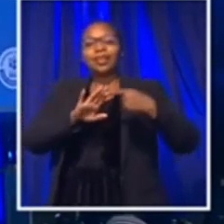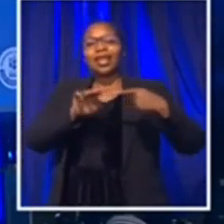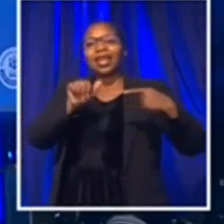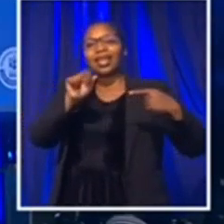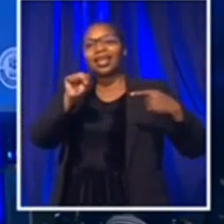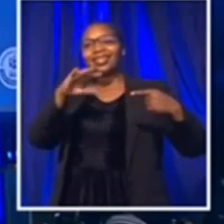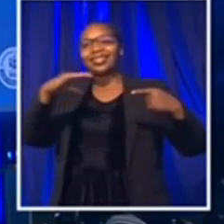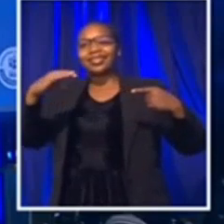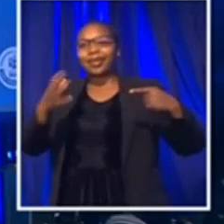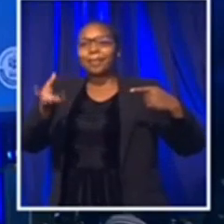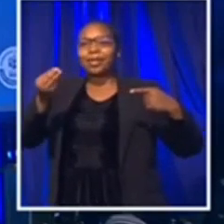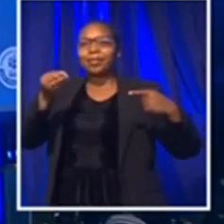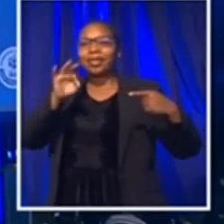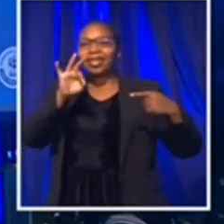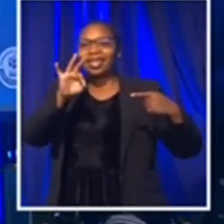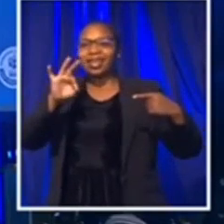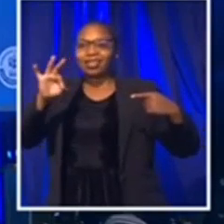got